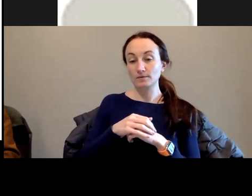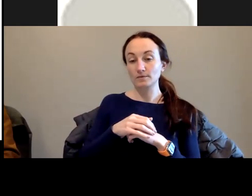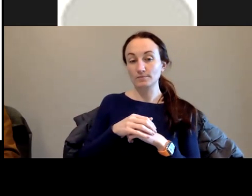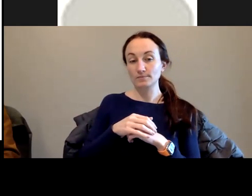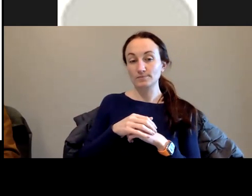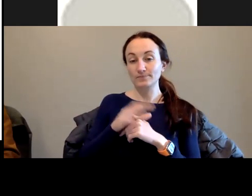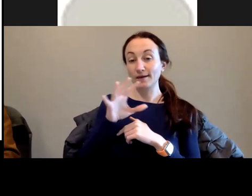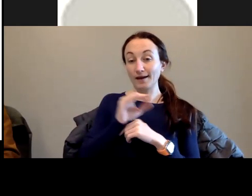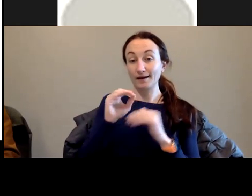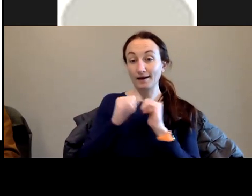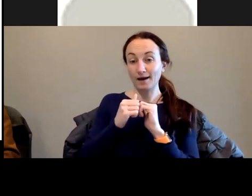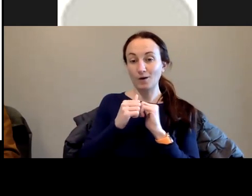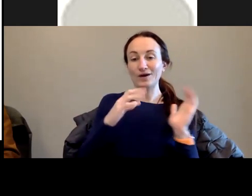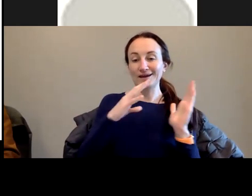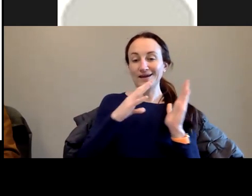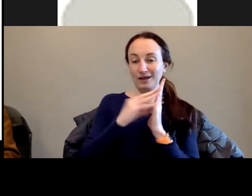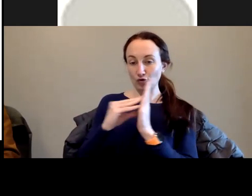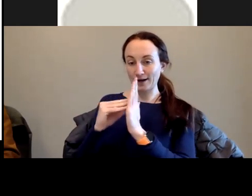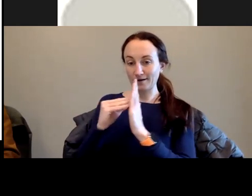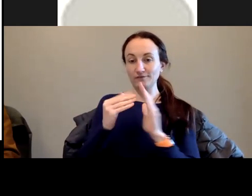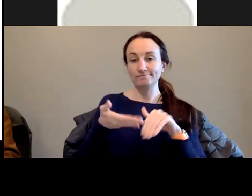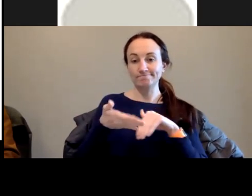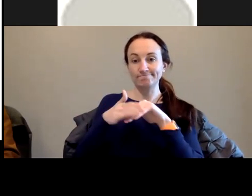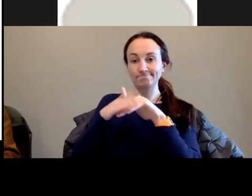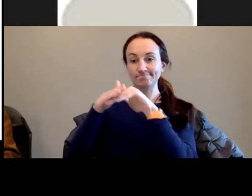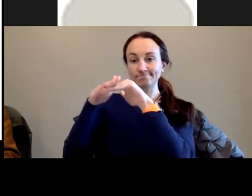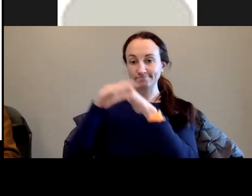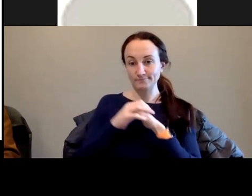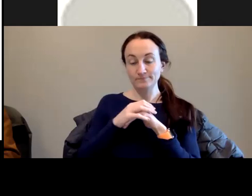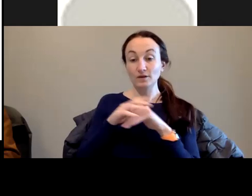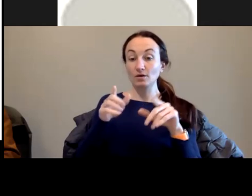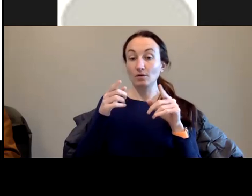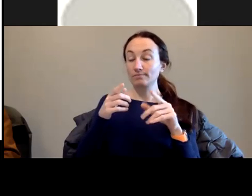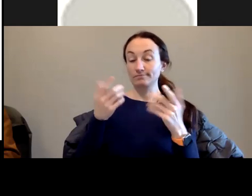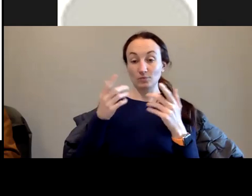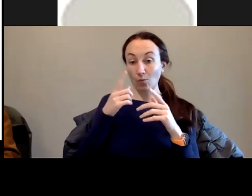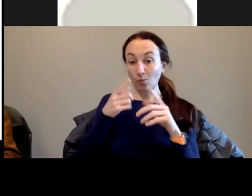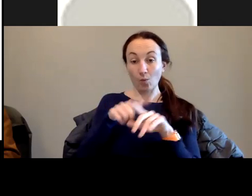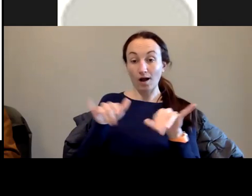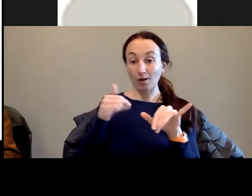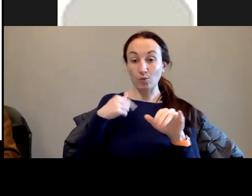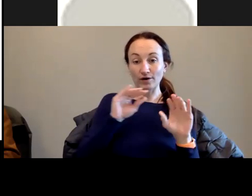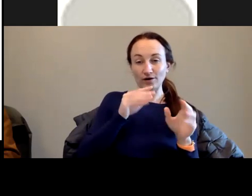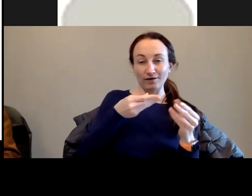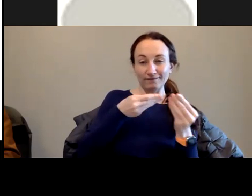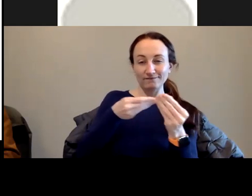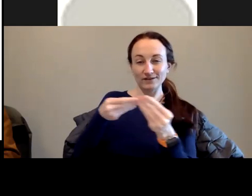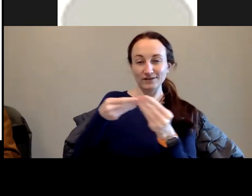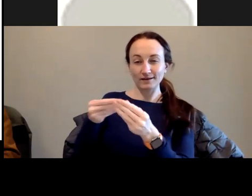And we do this iteratively, right? While we are filling in the missing